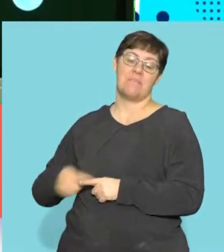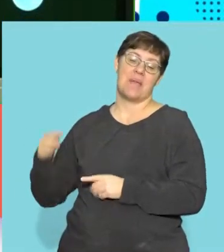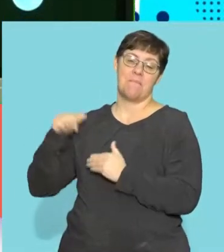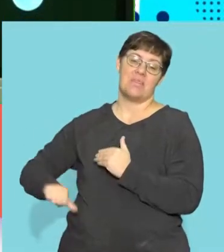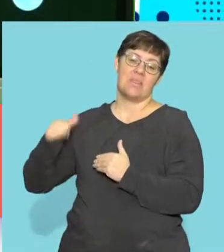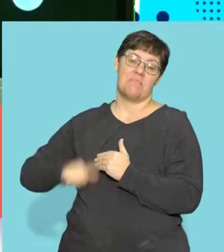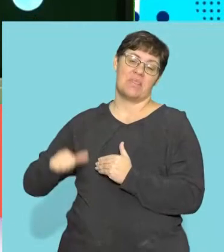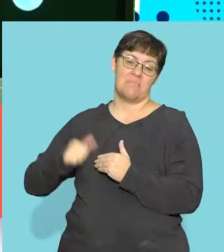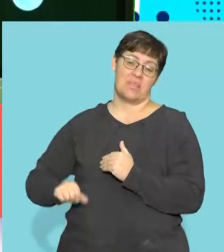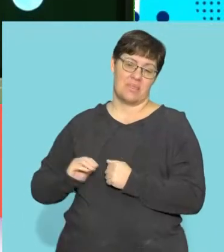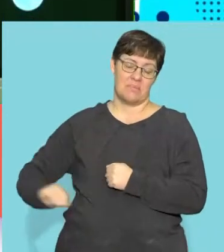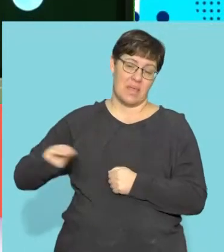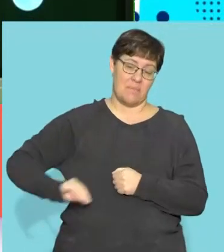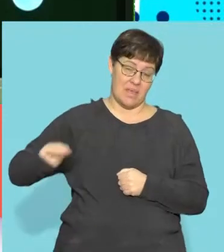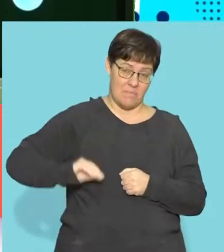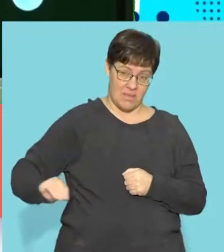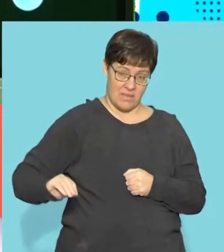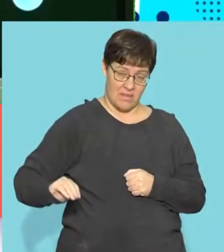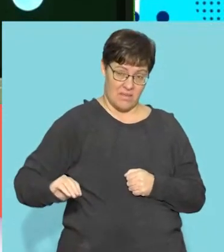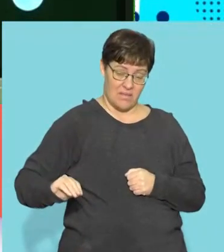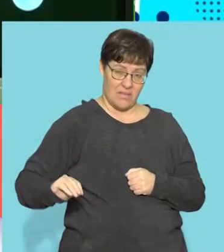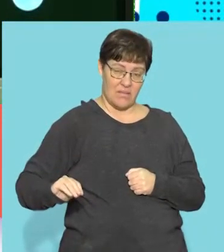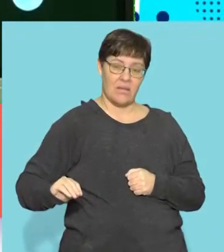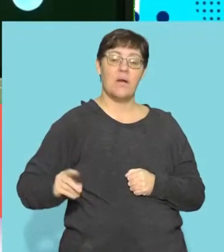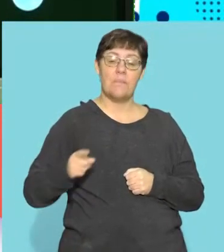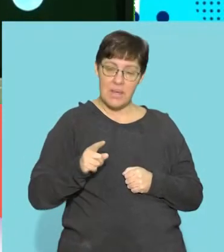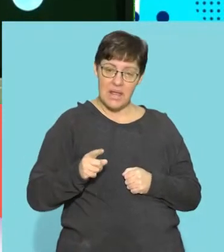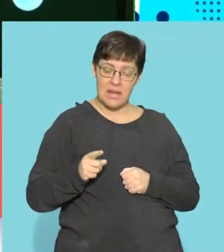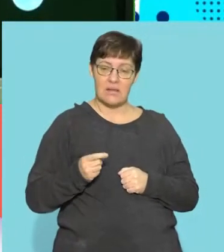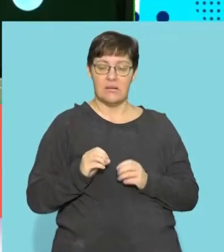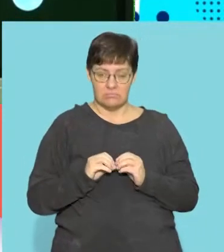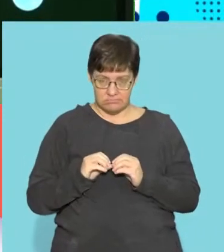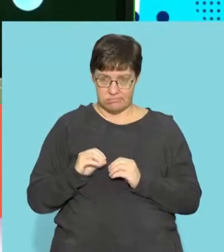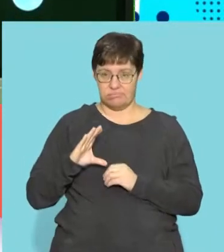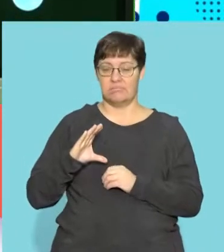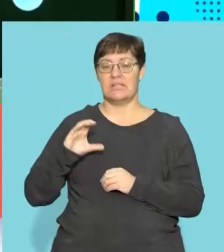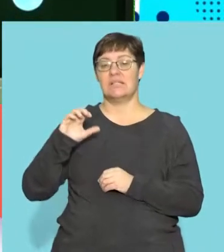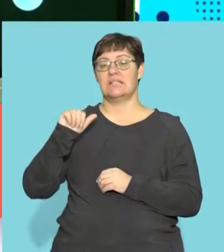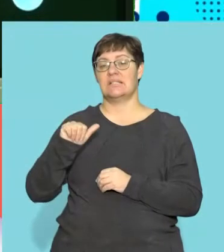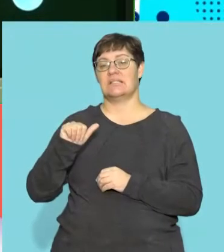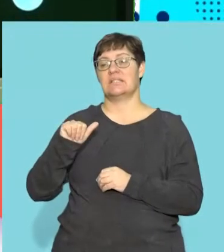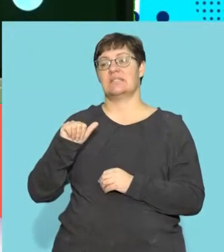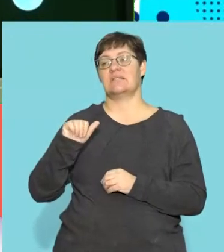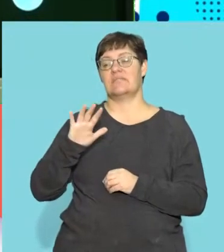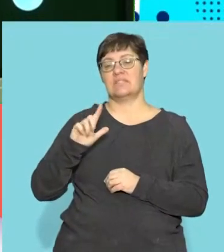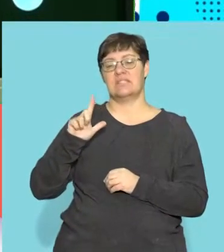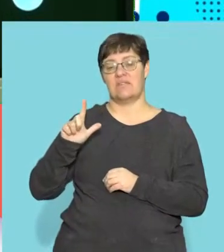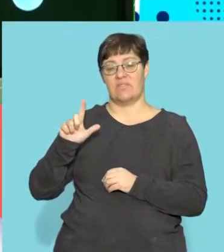be paying a month-to-month installment that will accumulate to